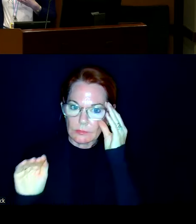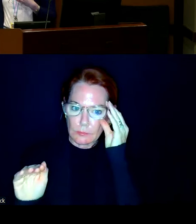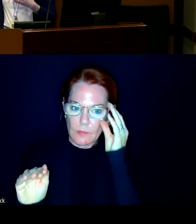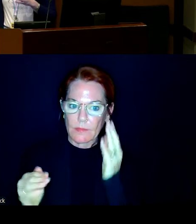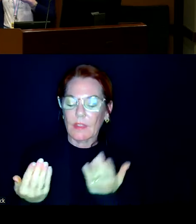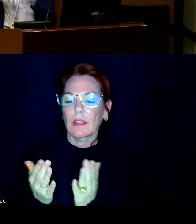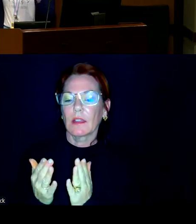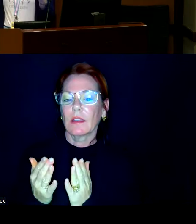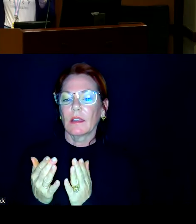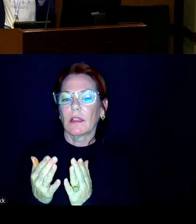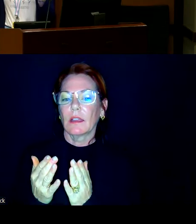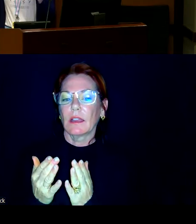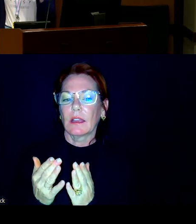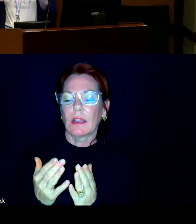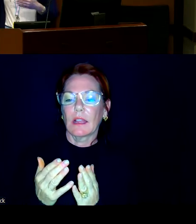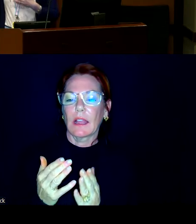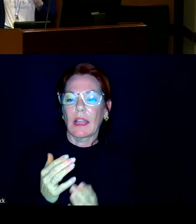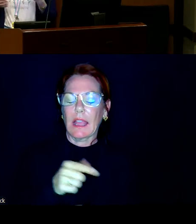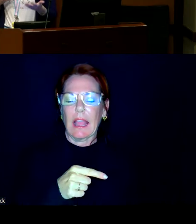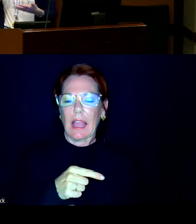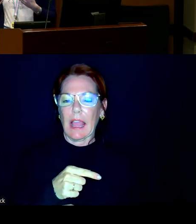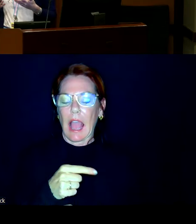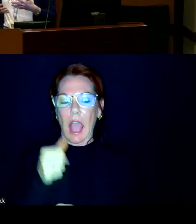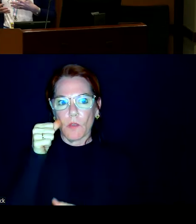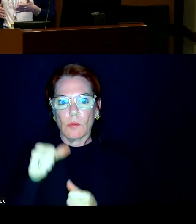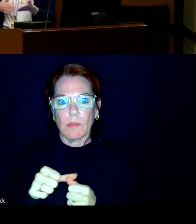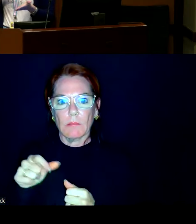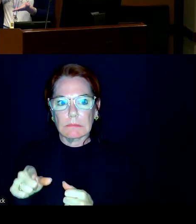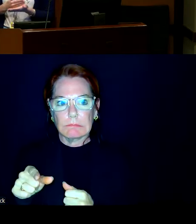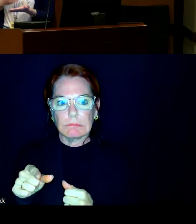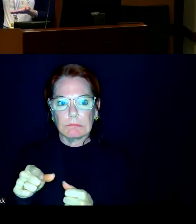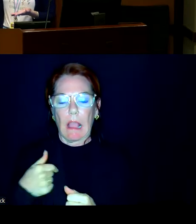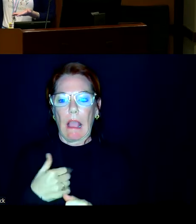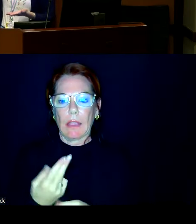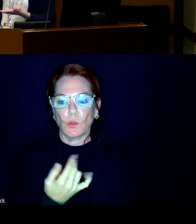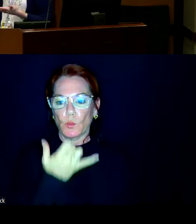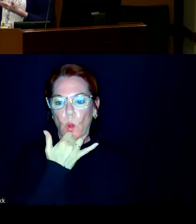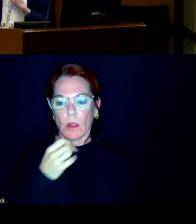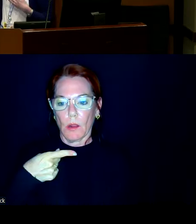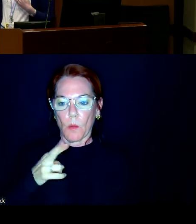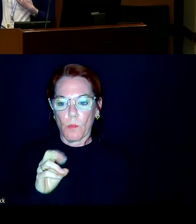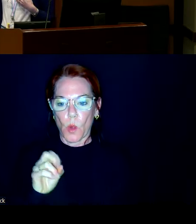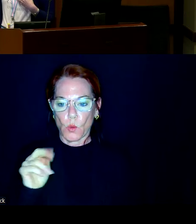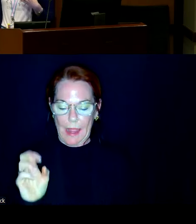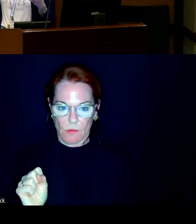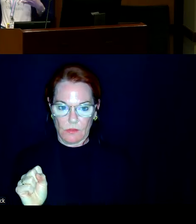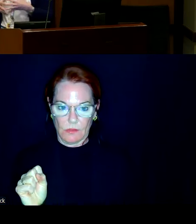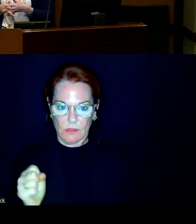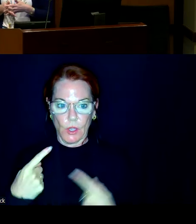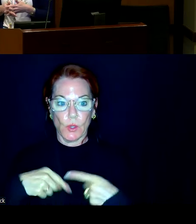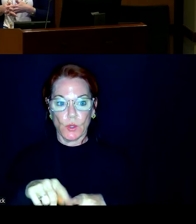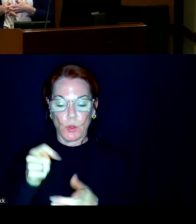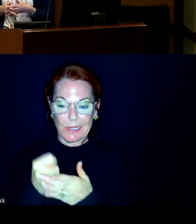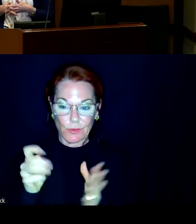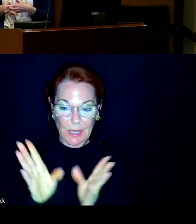a question. And I think in that context, it cued my brain to use the wrong pronouns. So when we use the wrong pronouns in treatment team meetings or